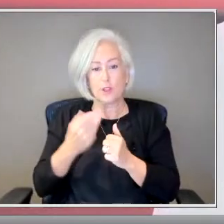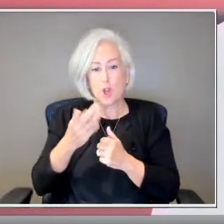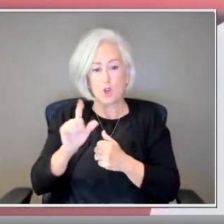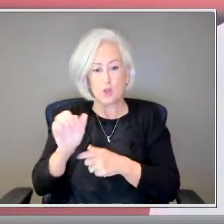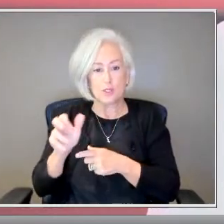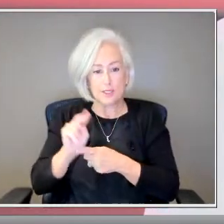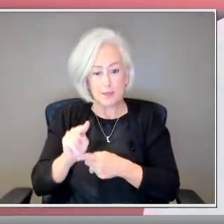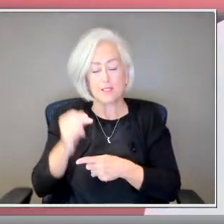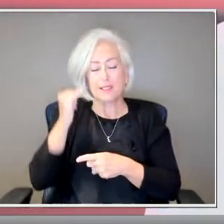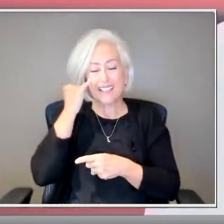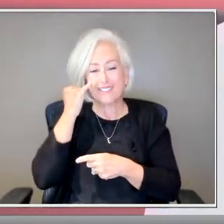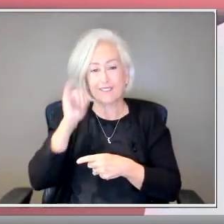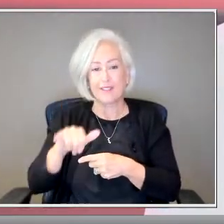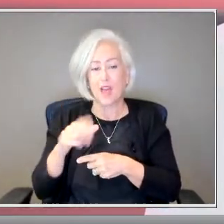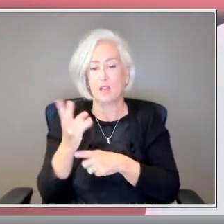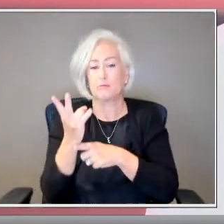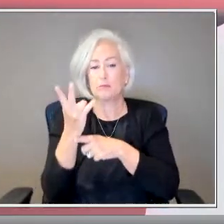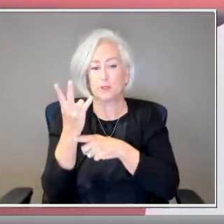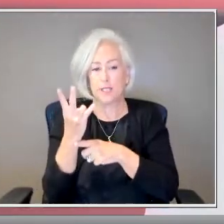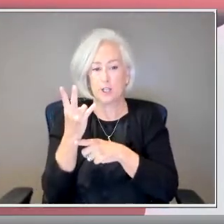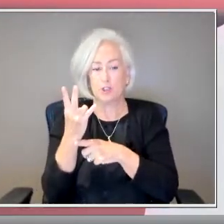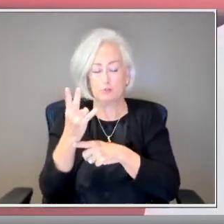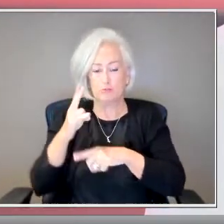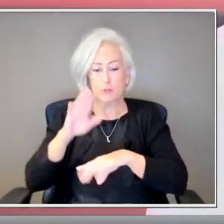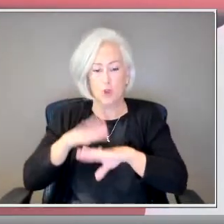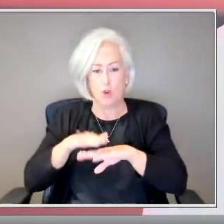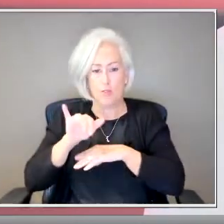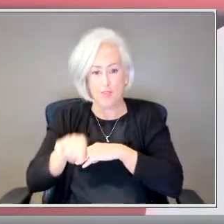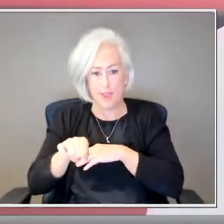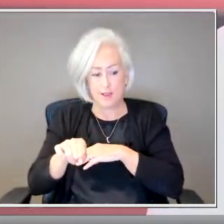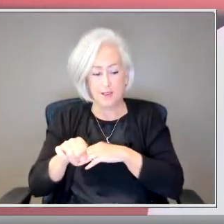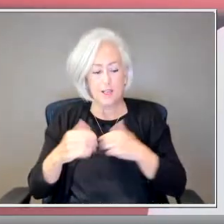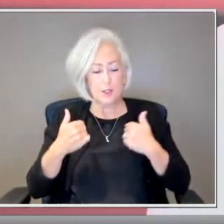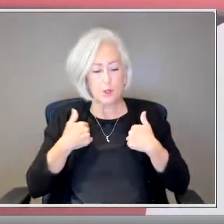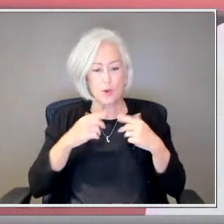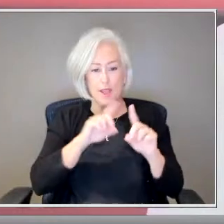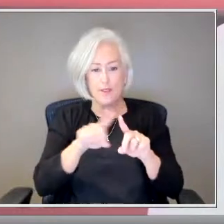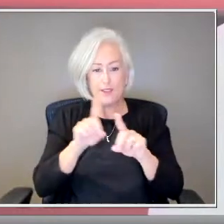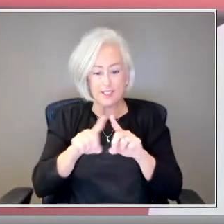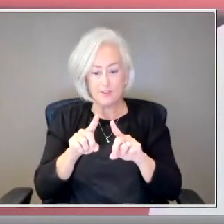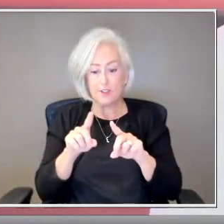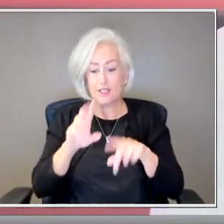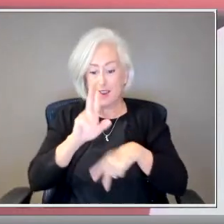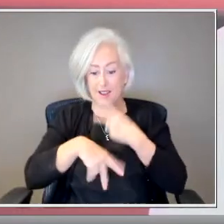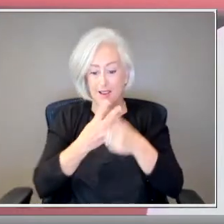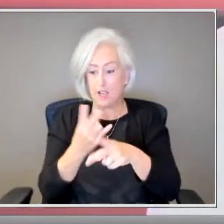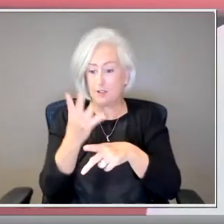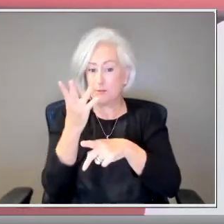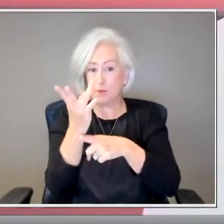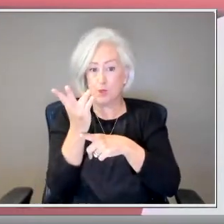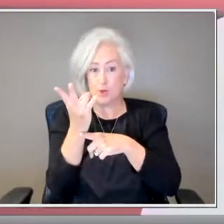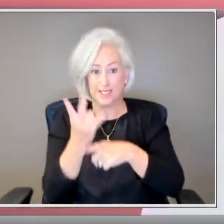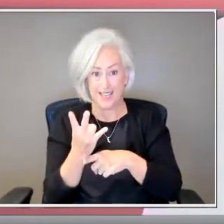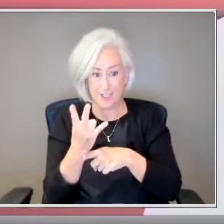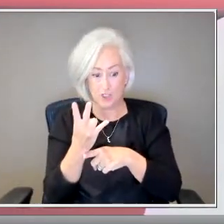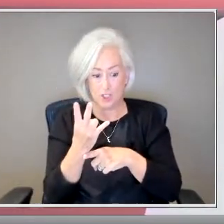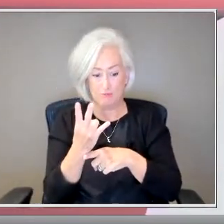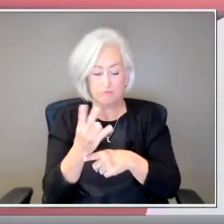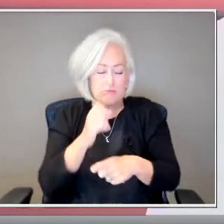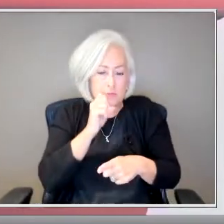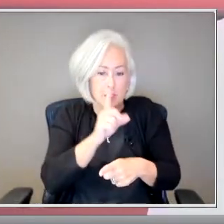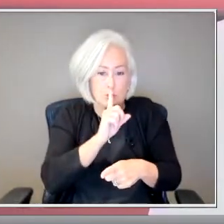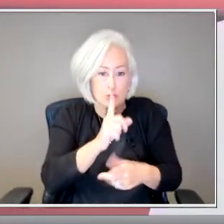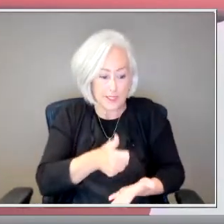work now on new mutations and then new therapies. If you identify the mutation, it doesn't help much unless you have a therapy. So